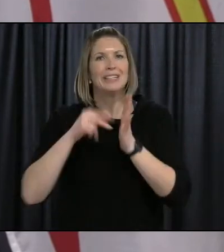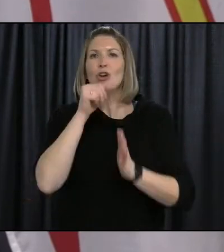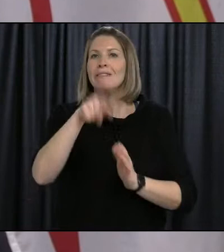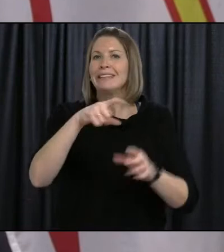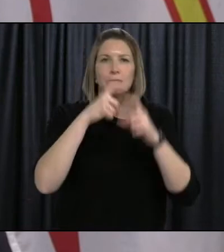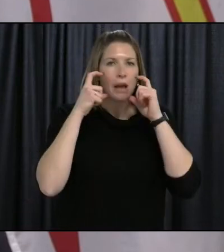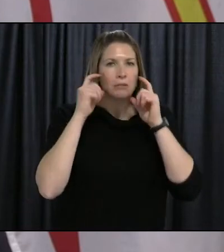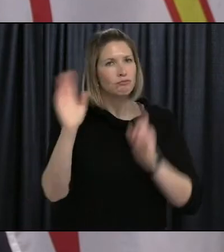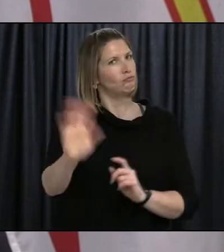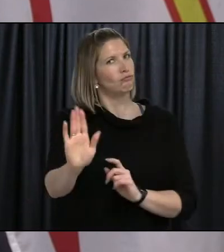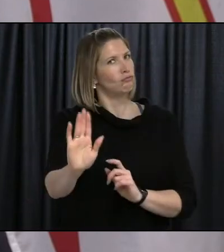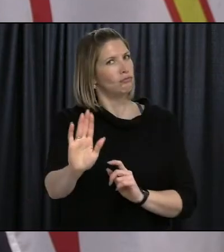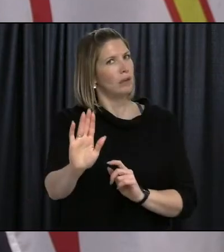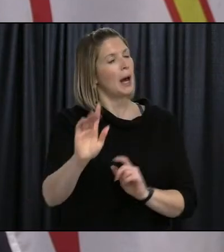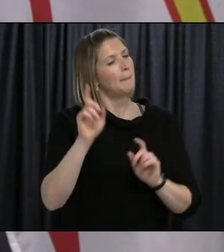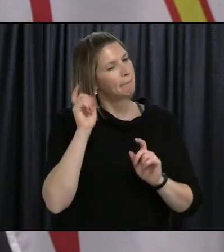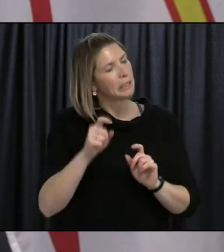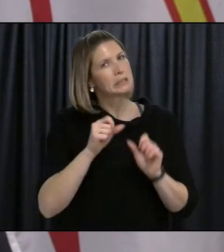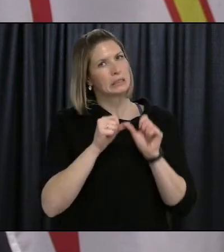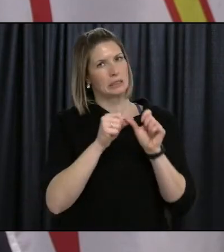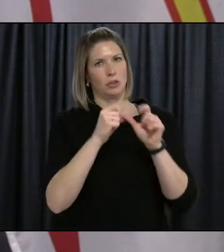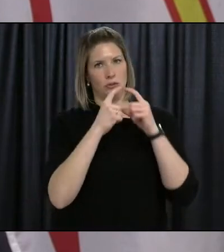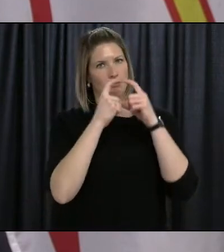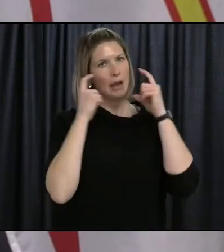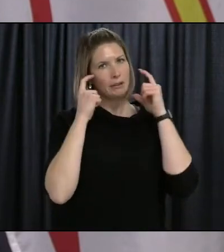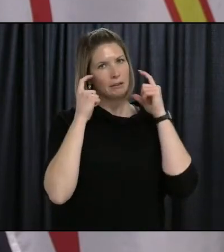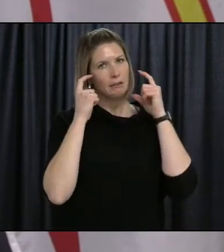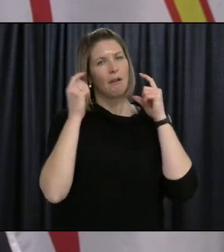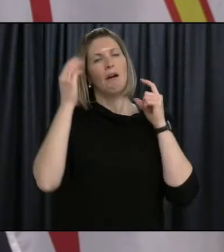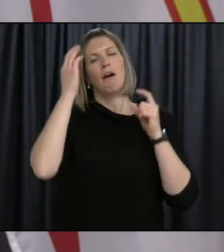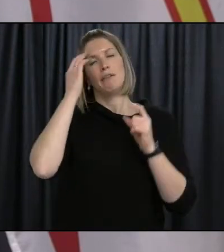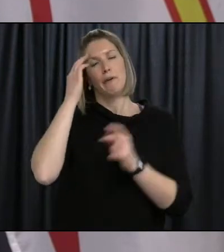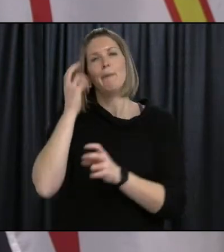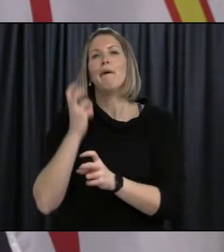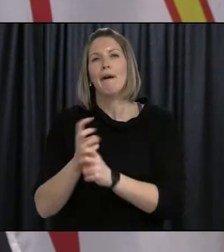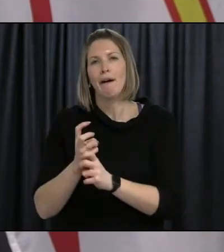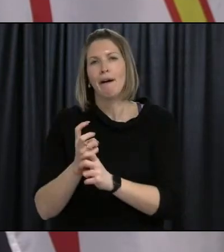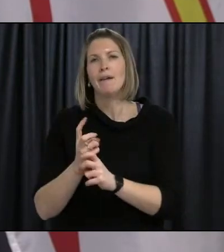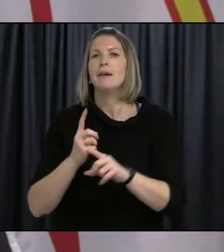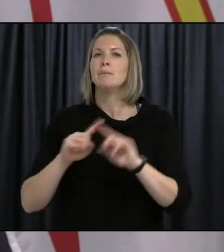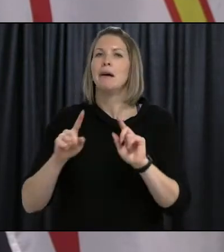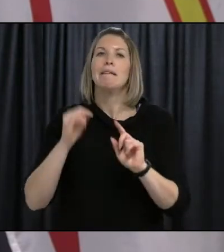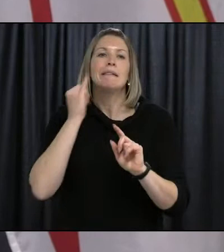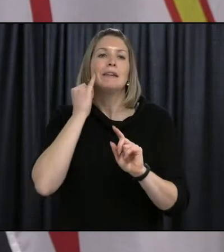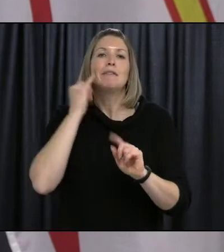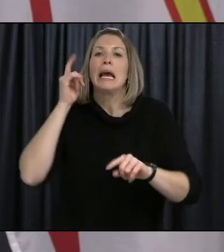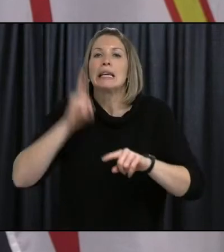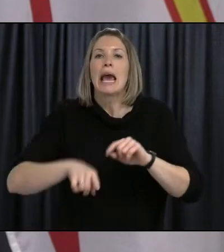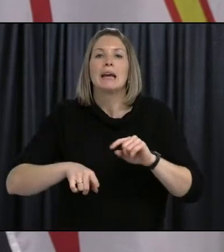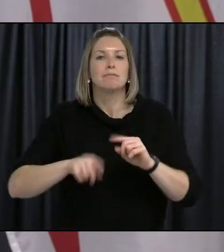not possible, or if you unexpectedly are unable to physically distance.